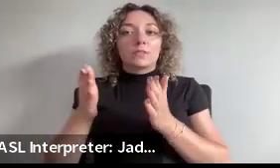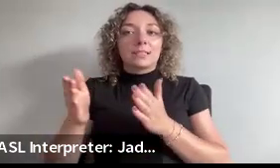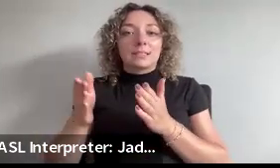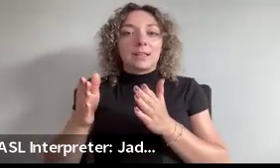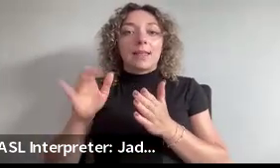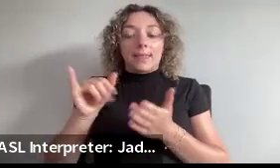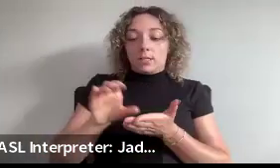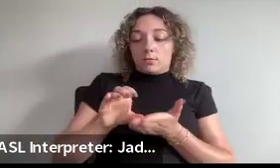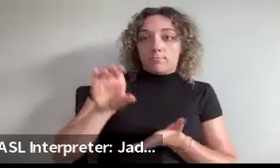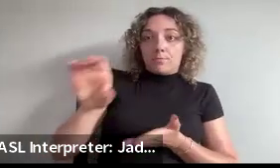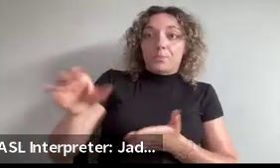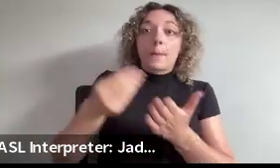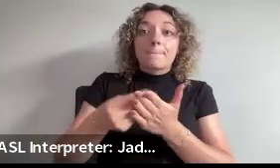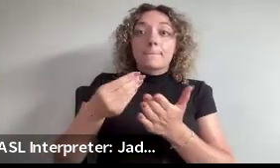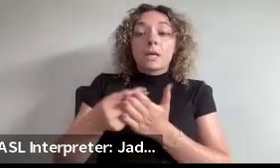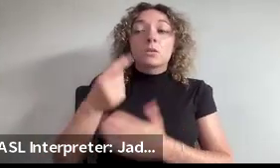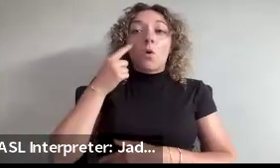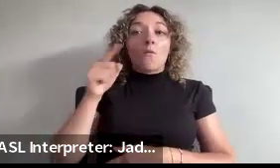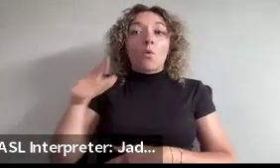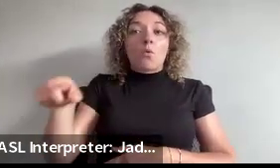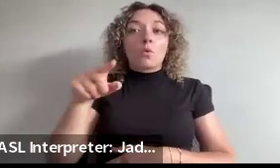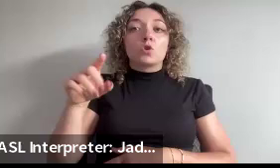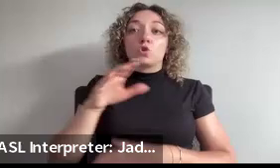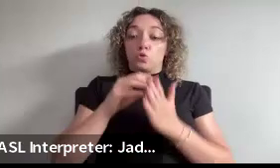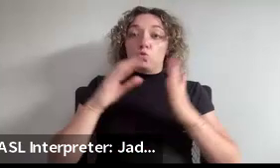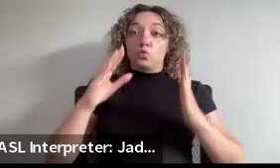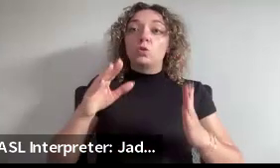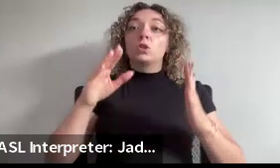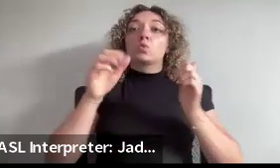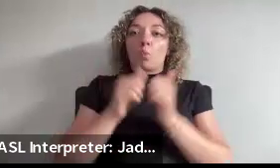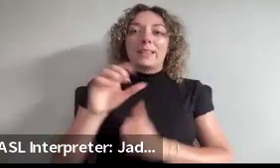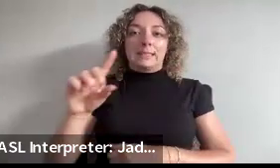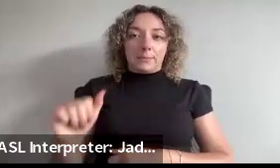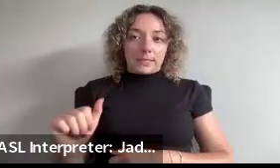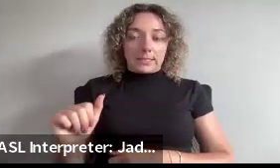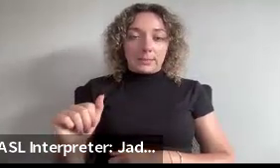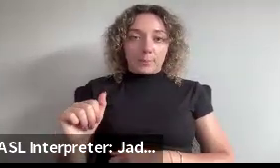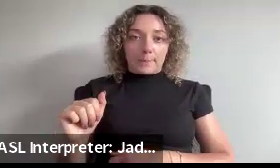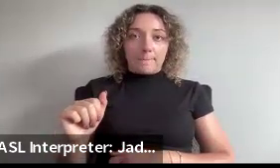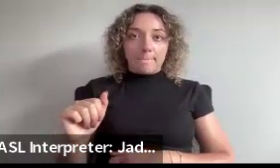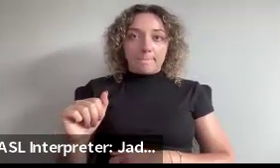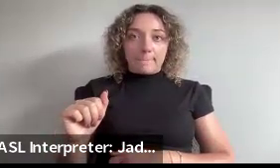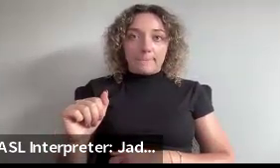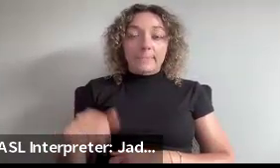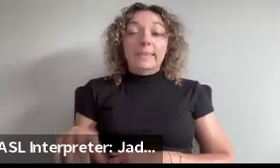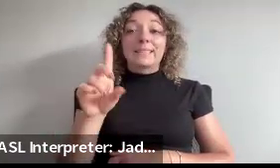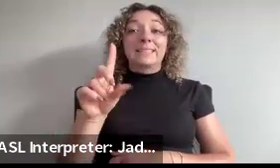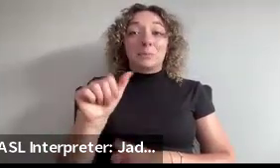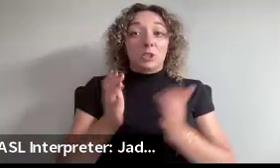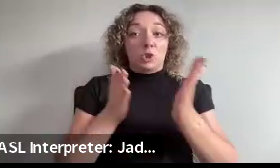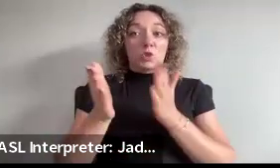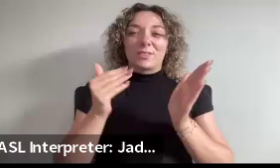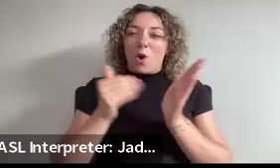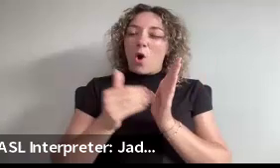allocating money toward students with disabilities. Um, Disability services are often